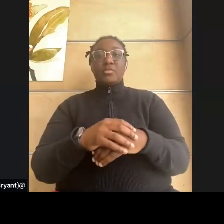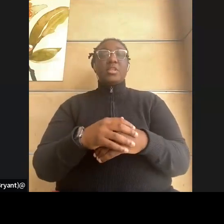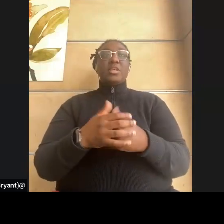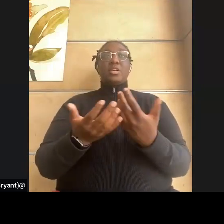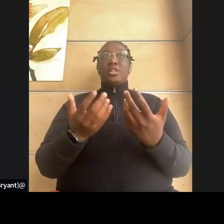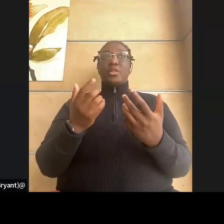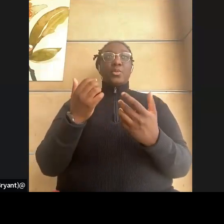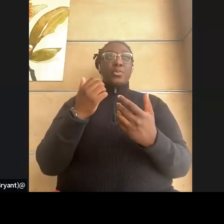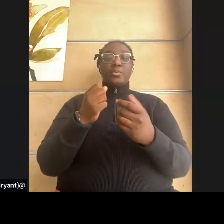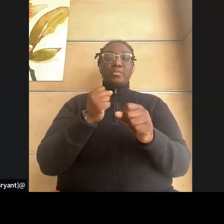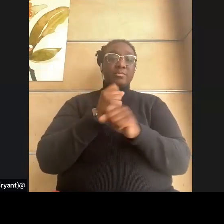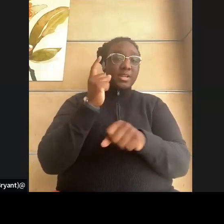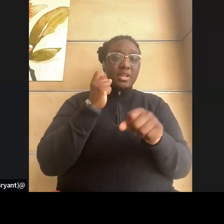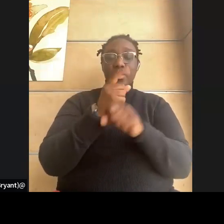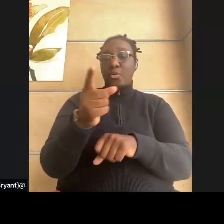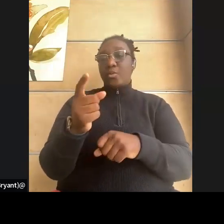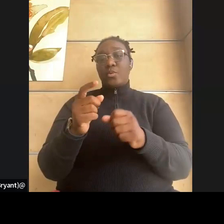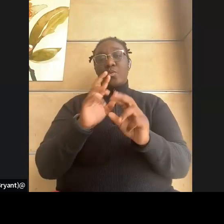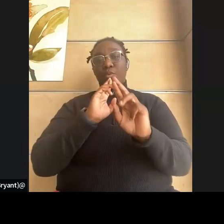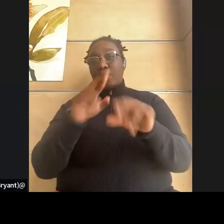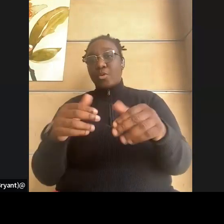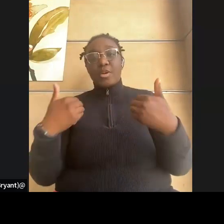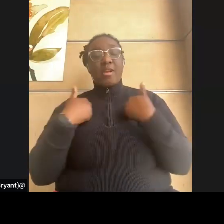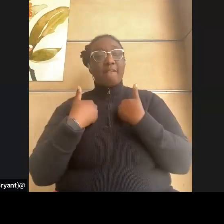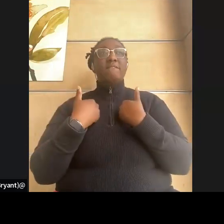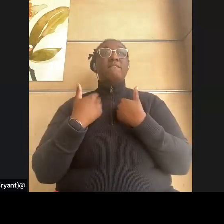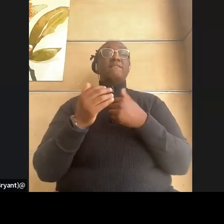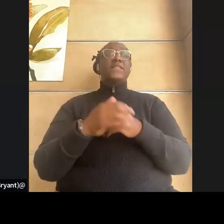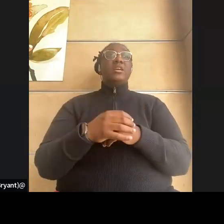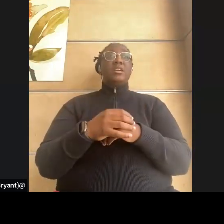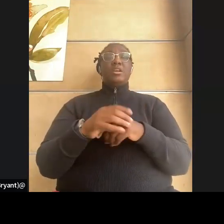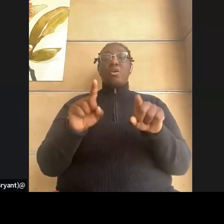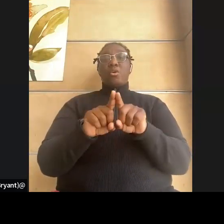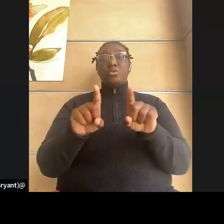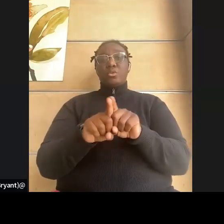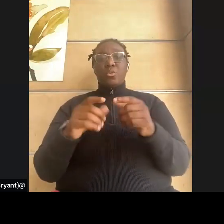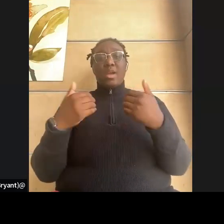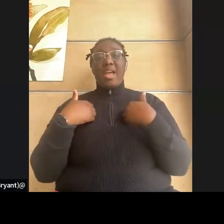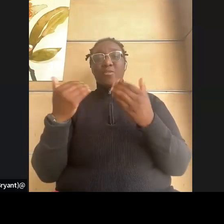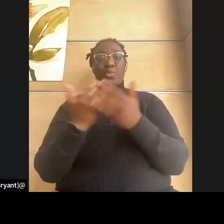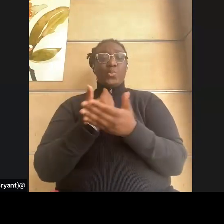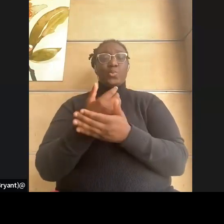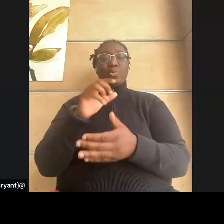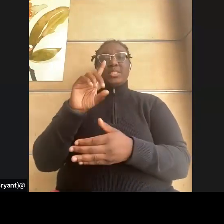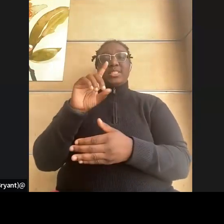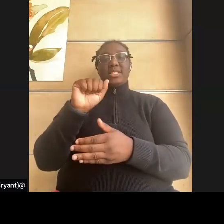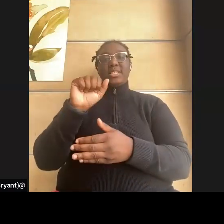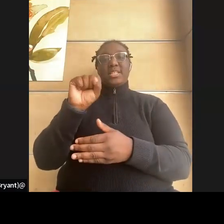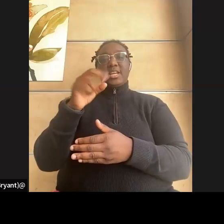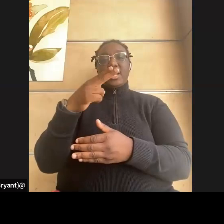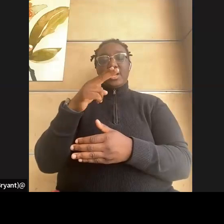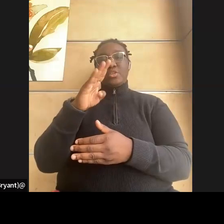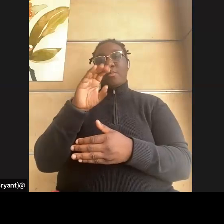a public data dashboard, which we're hoping to be interactive, and also posting raw data on